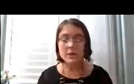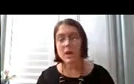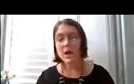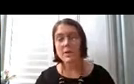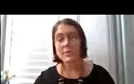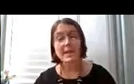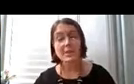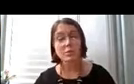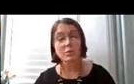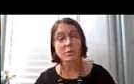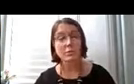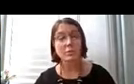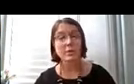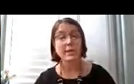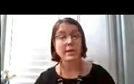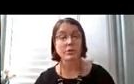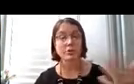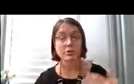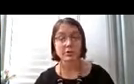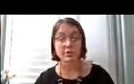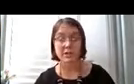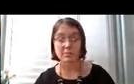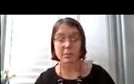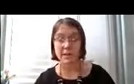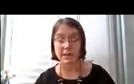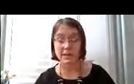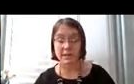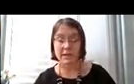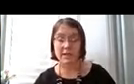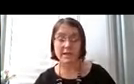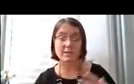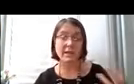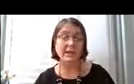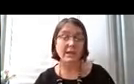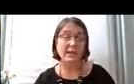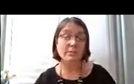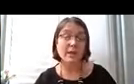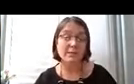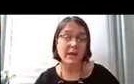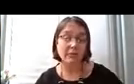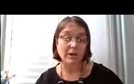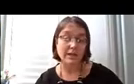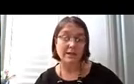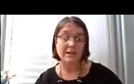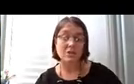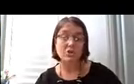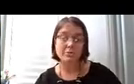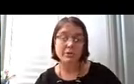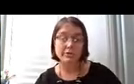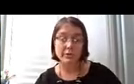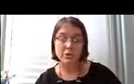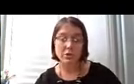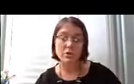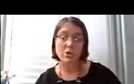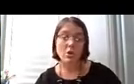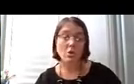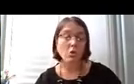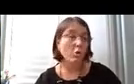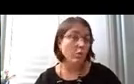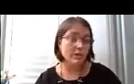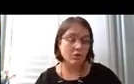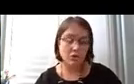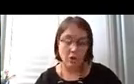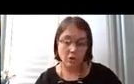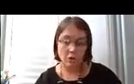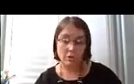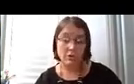qualities. And then you will get your students to feedback and explain that these might be outlined in a job description